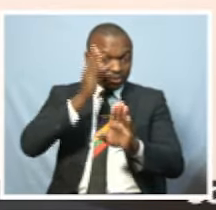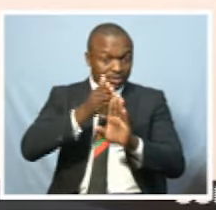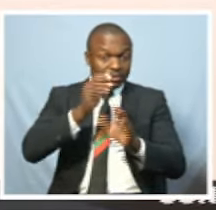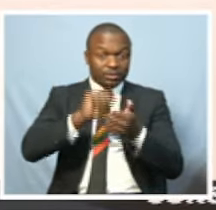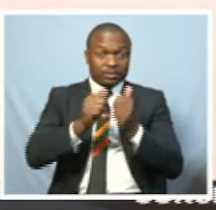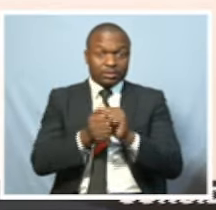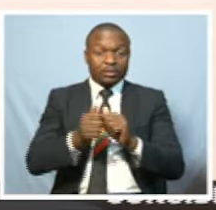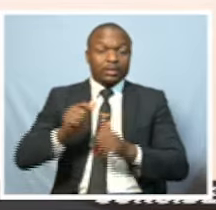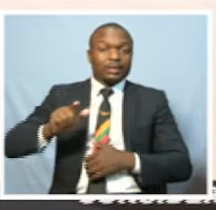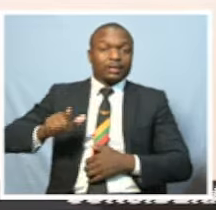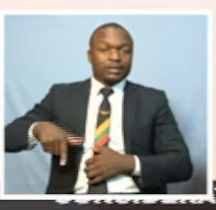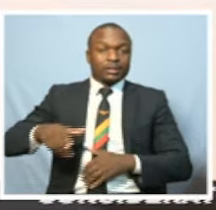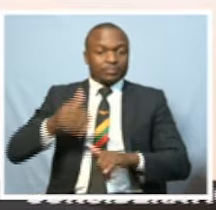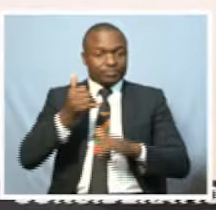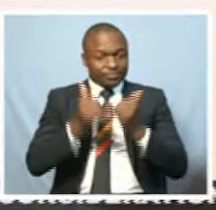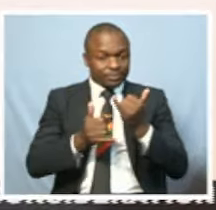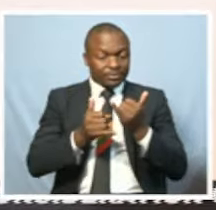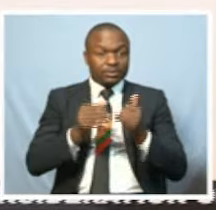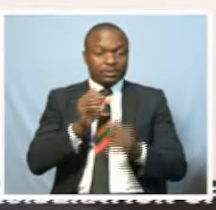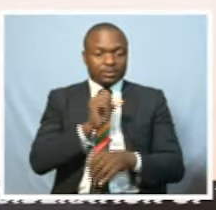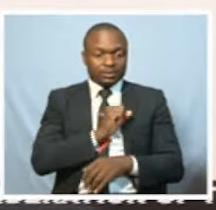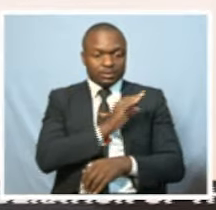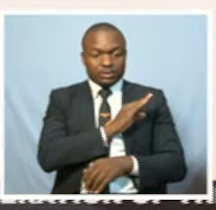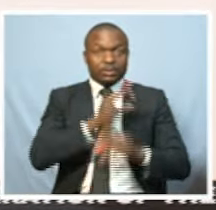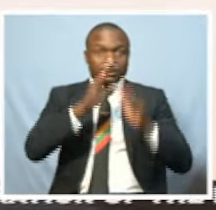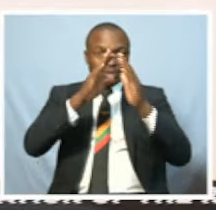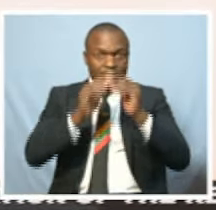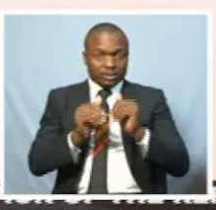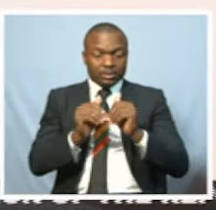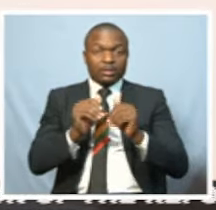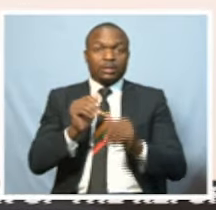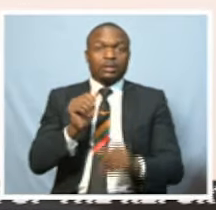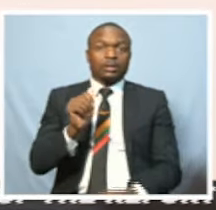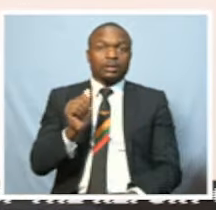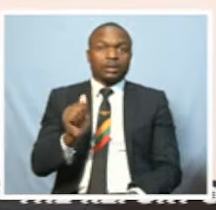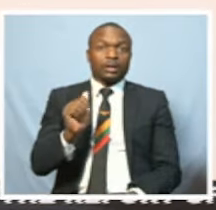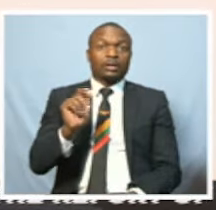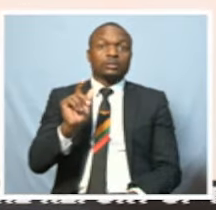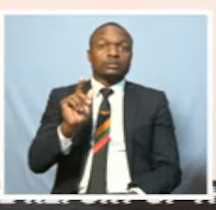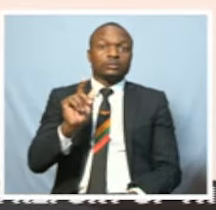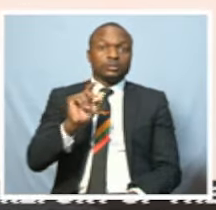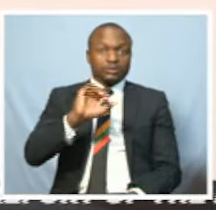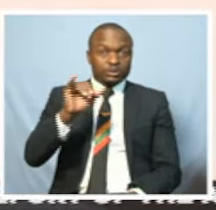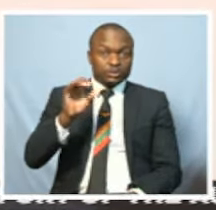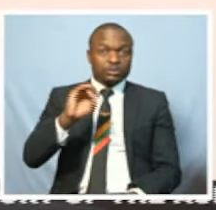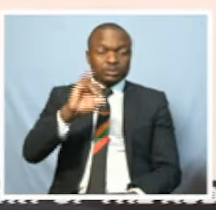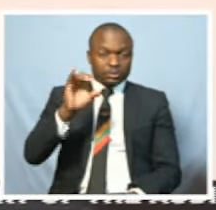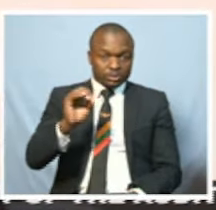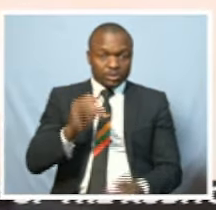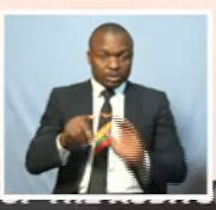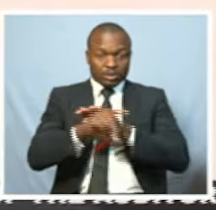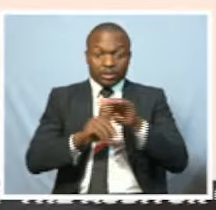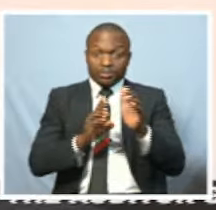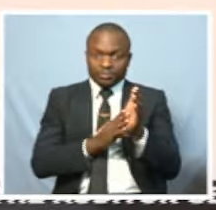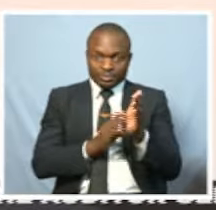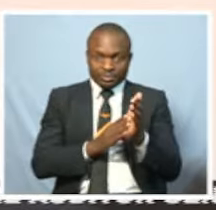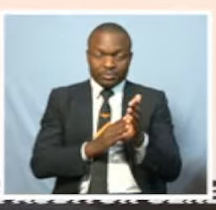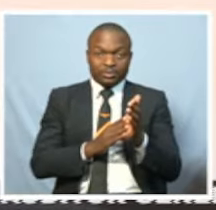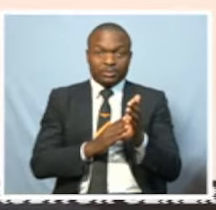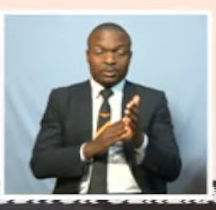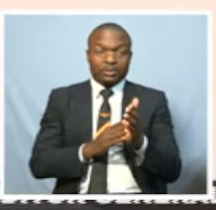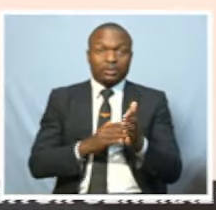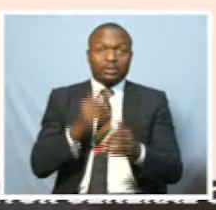number 1 is delayed completion of the staff house at Adiodio Primary School. And query number 2, they are connected, is